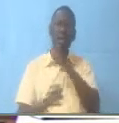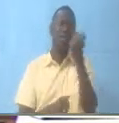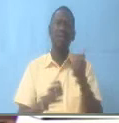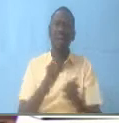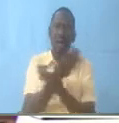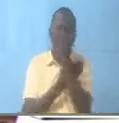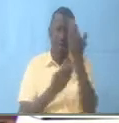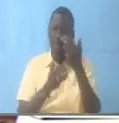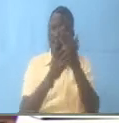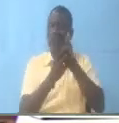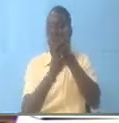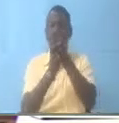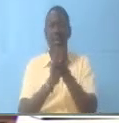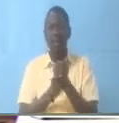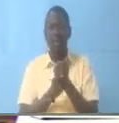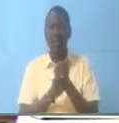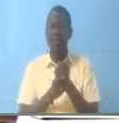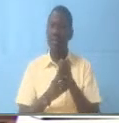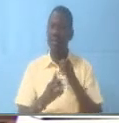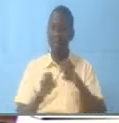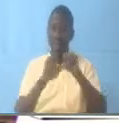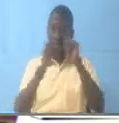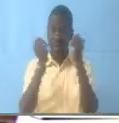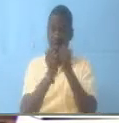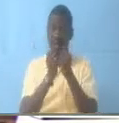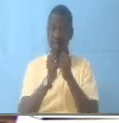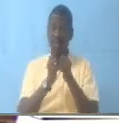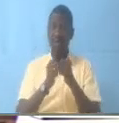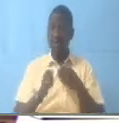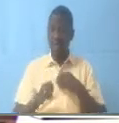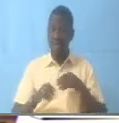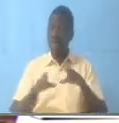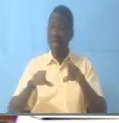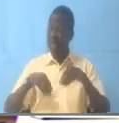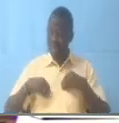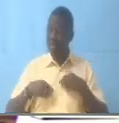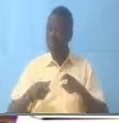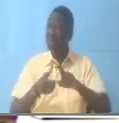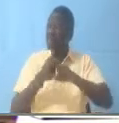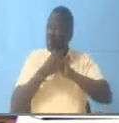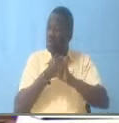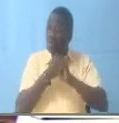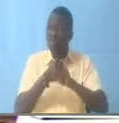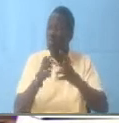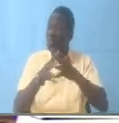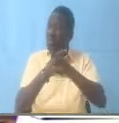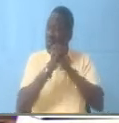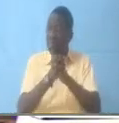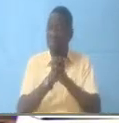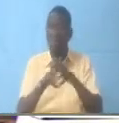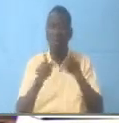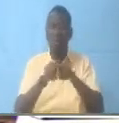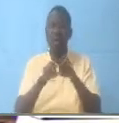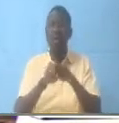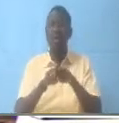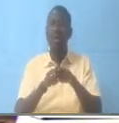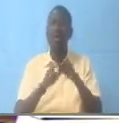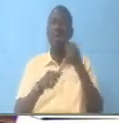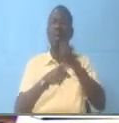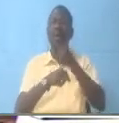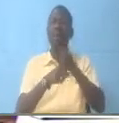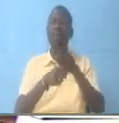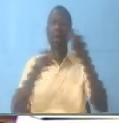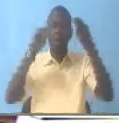accommodative of the bar with respect to human rights issues? Ndax da nga bëgg wax nag ne ci jamonoy atum 80 ba ci